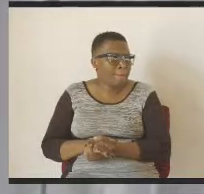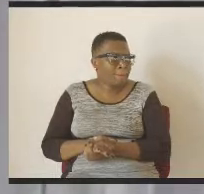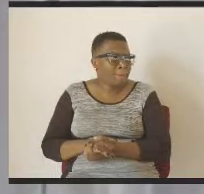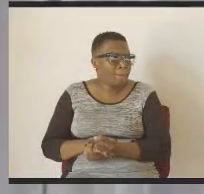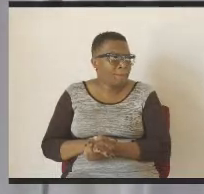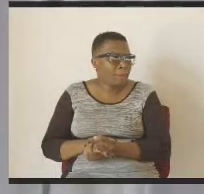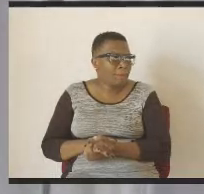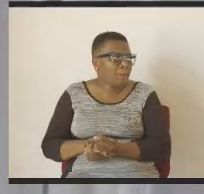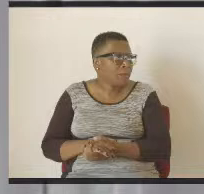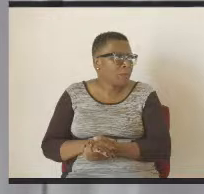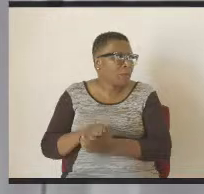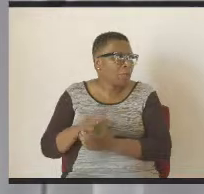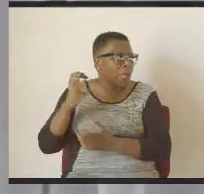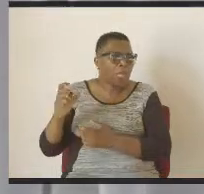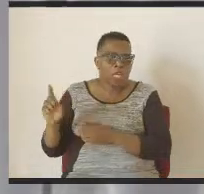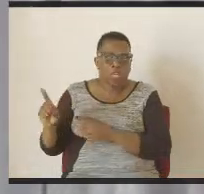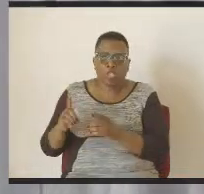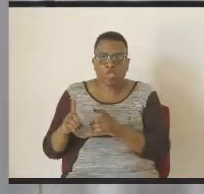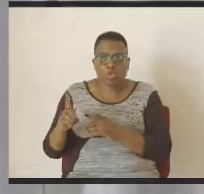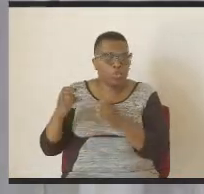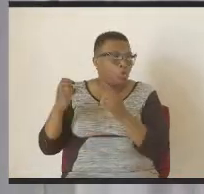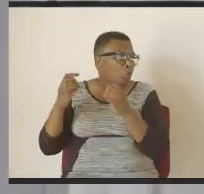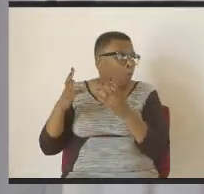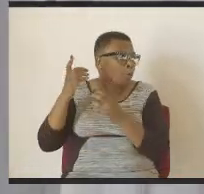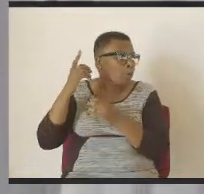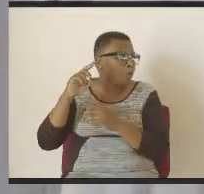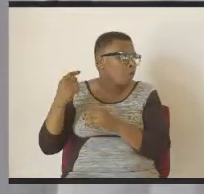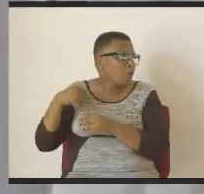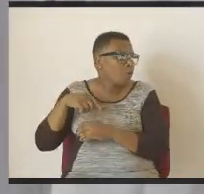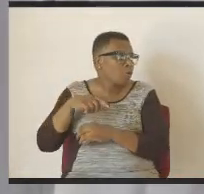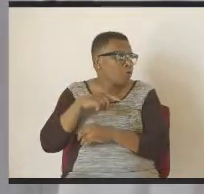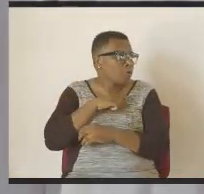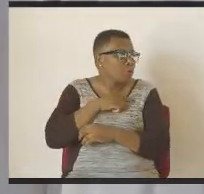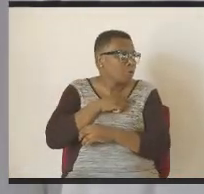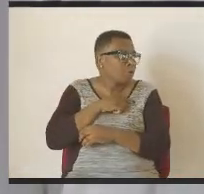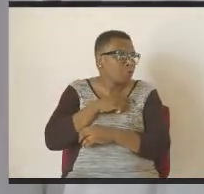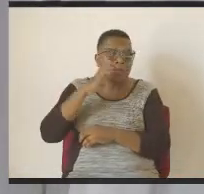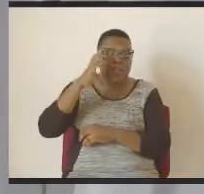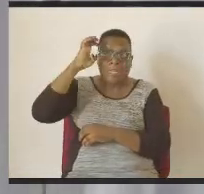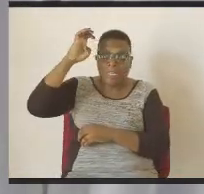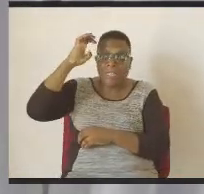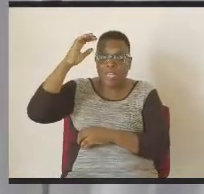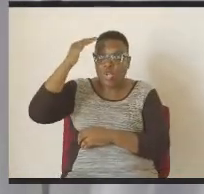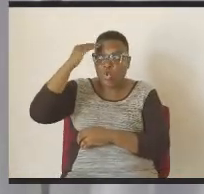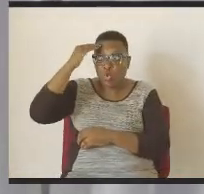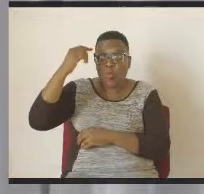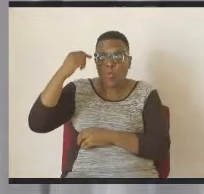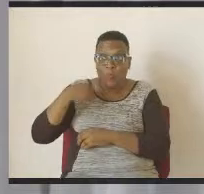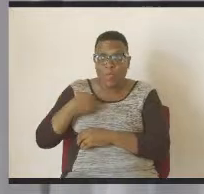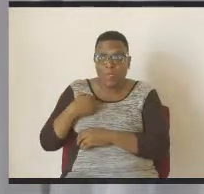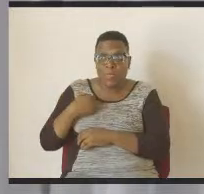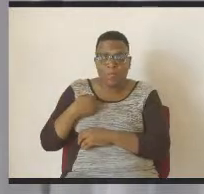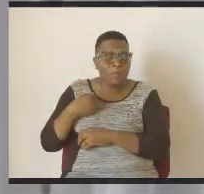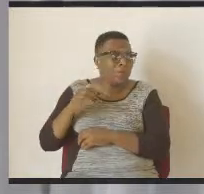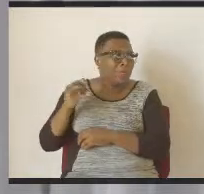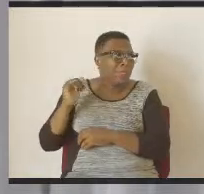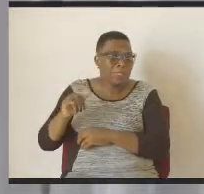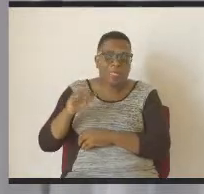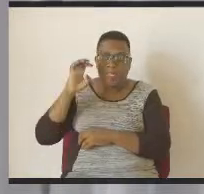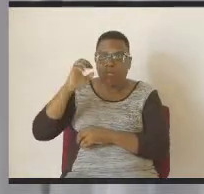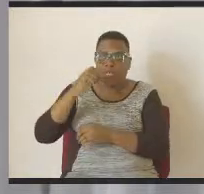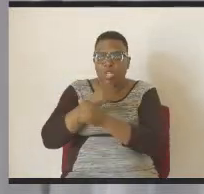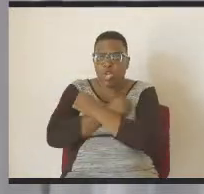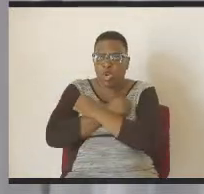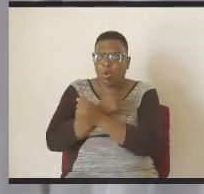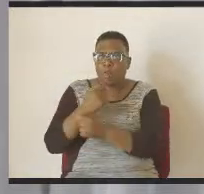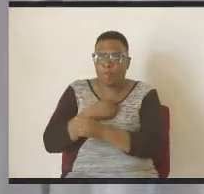done so much for us. He knew me yet he loved me. When